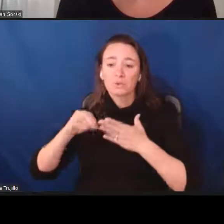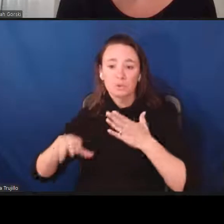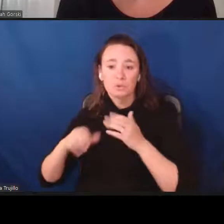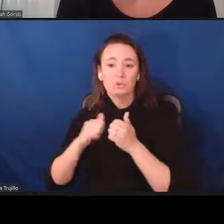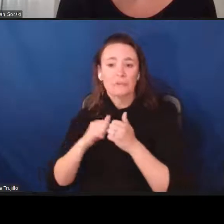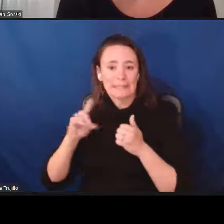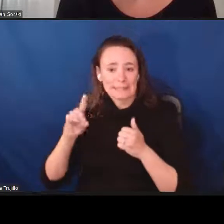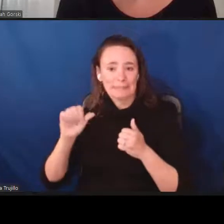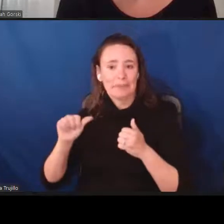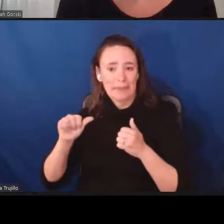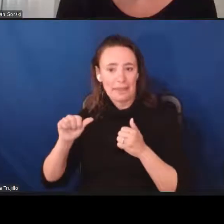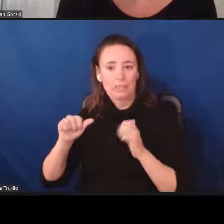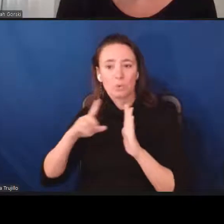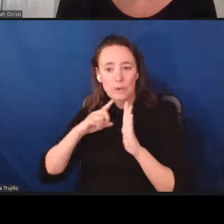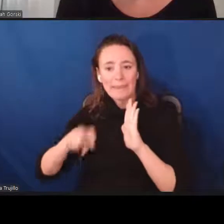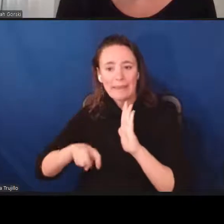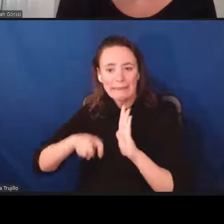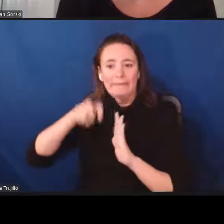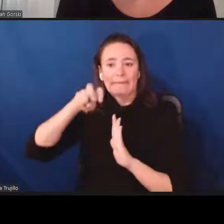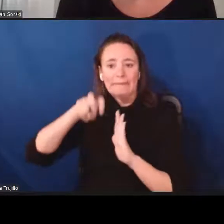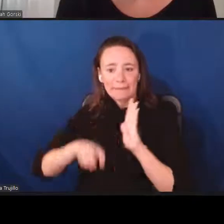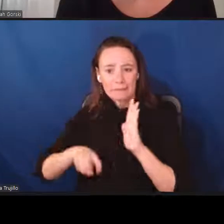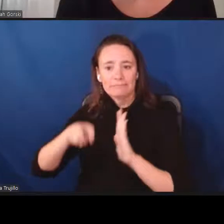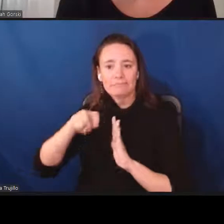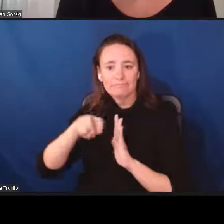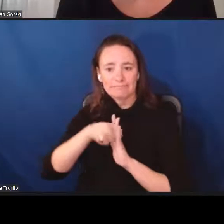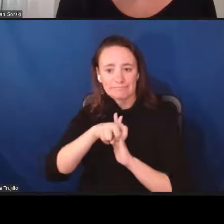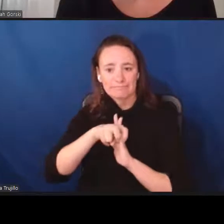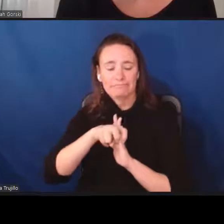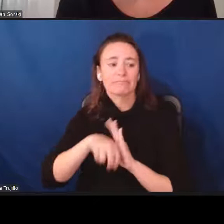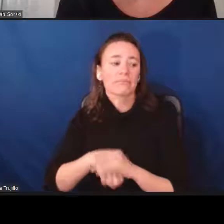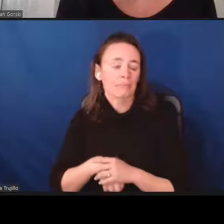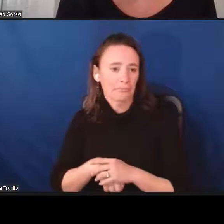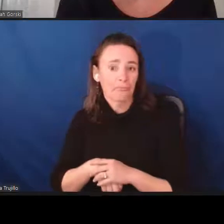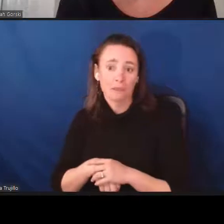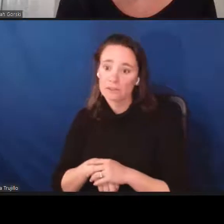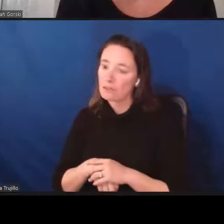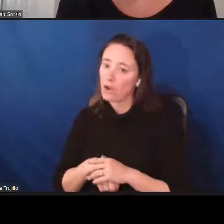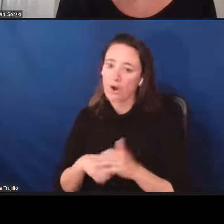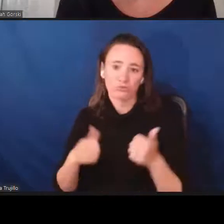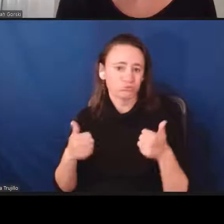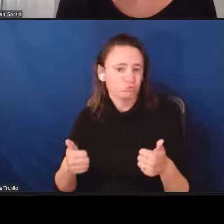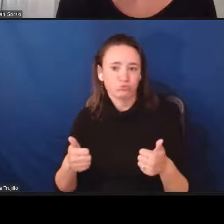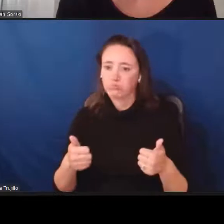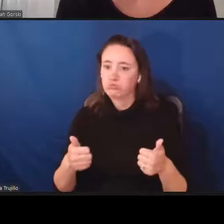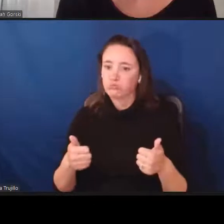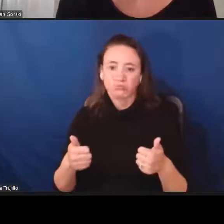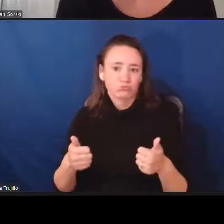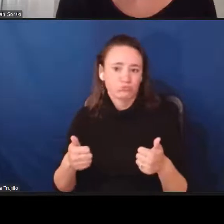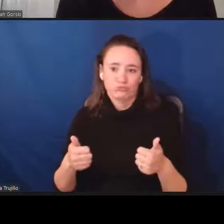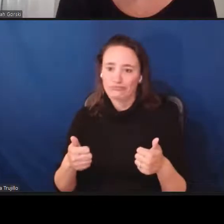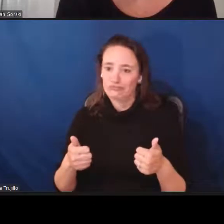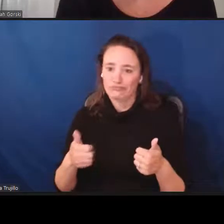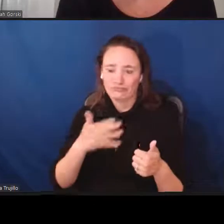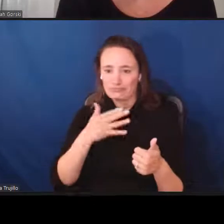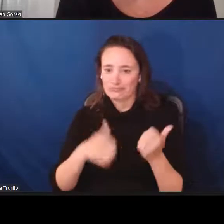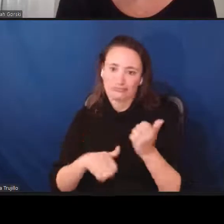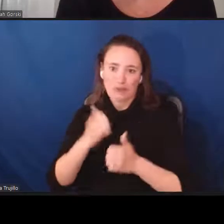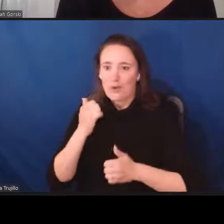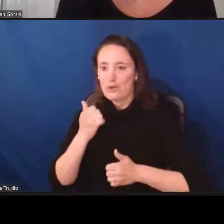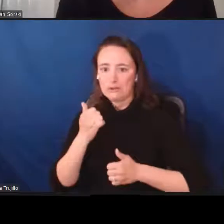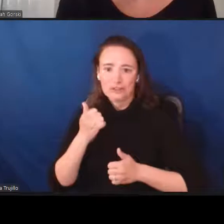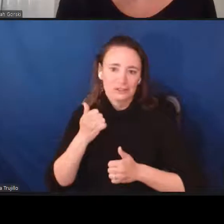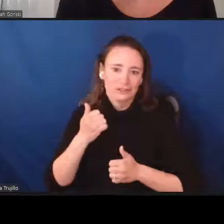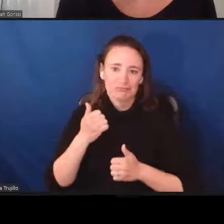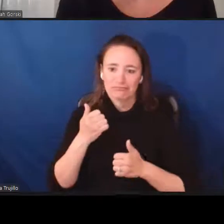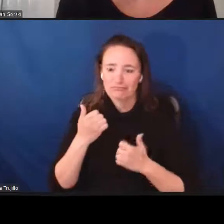lift buses. So it was hands down the most accessible Mecca that you